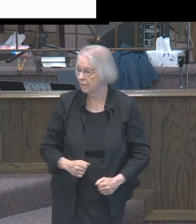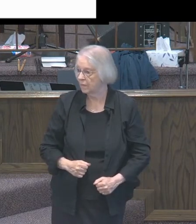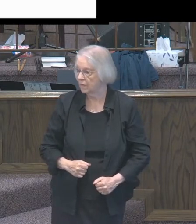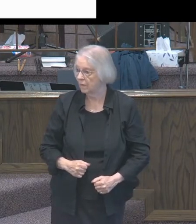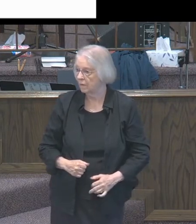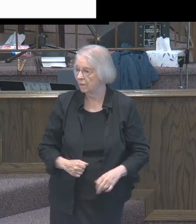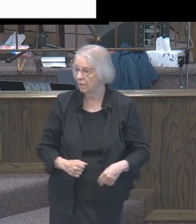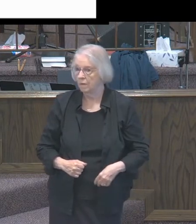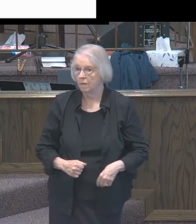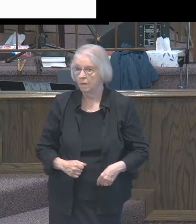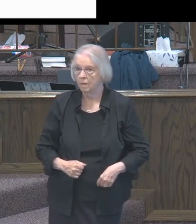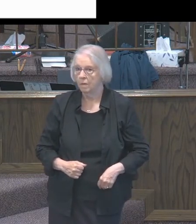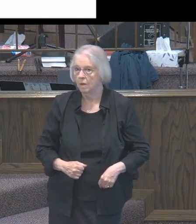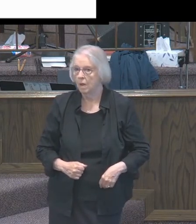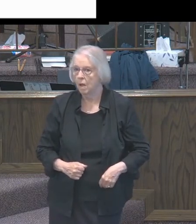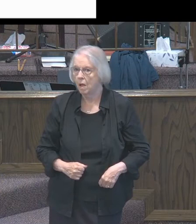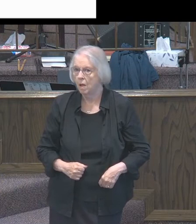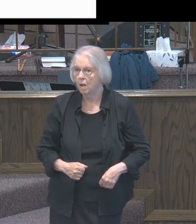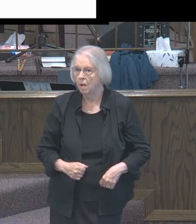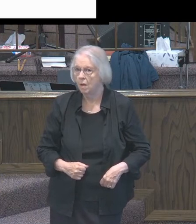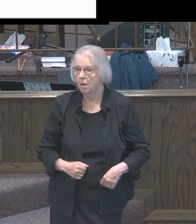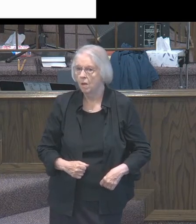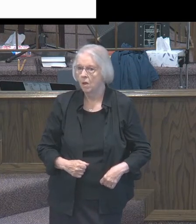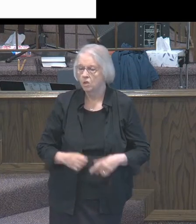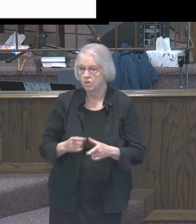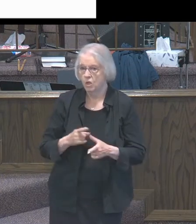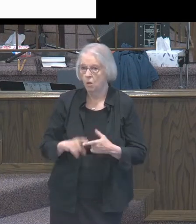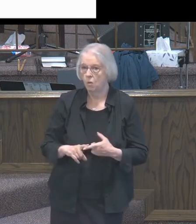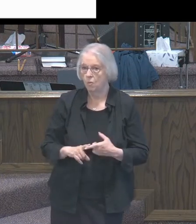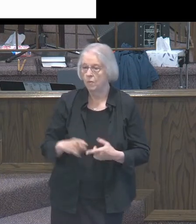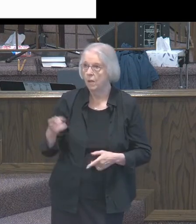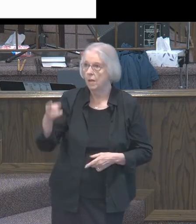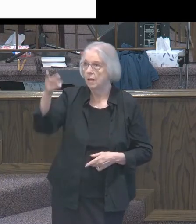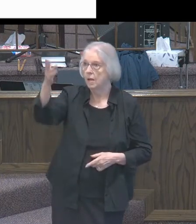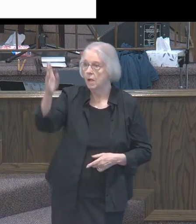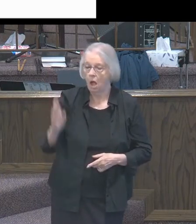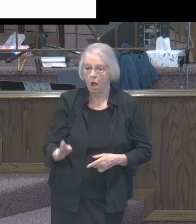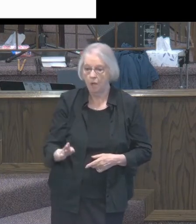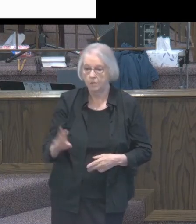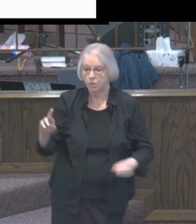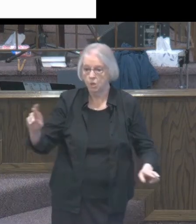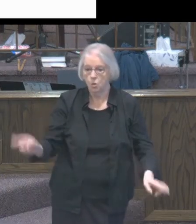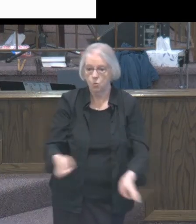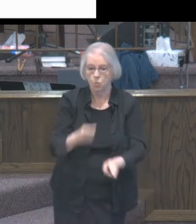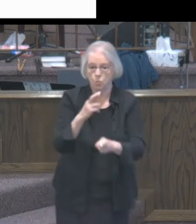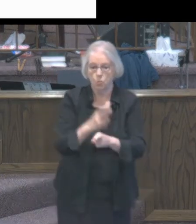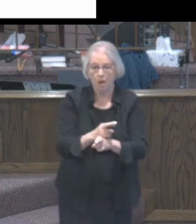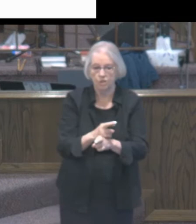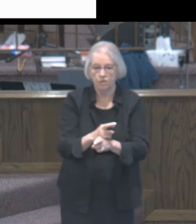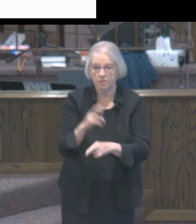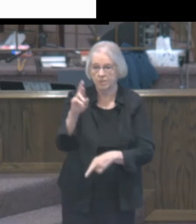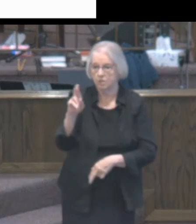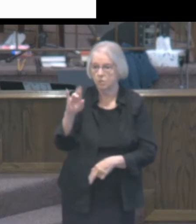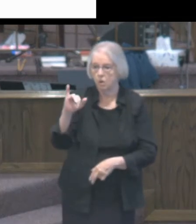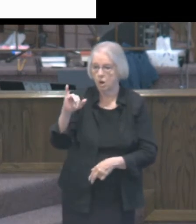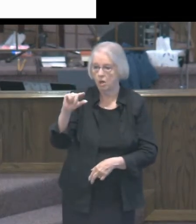wish, or think. Yeah, so how we think or how we feel. So it's God's standard of righteousness is first and